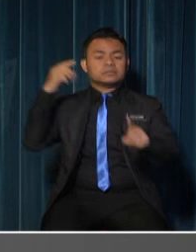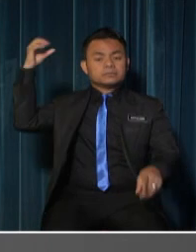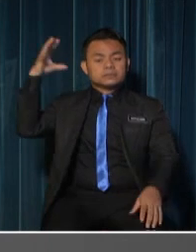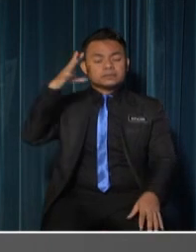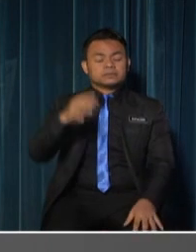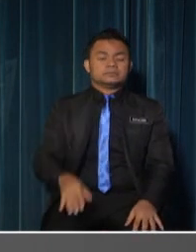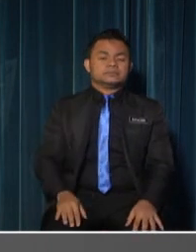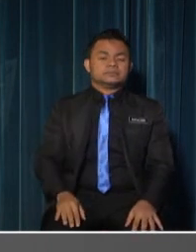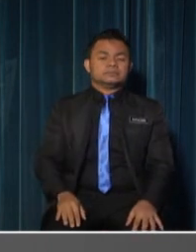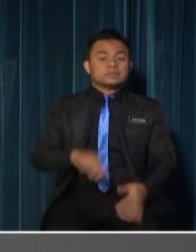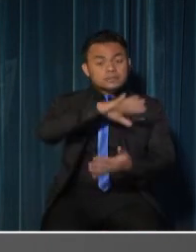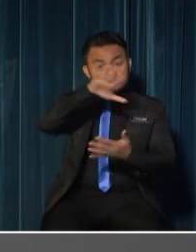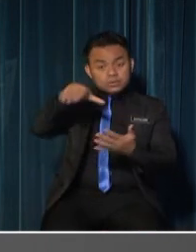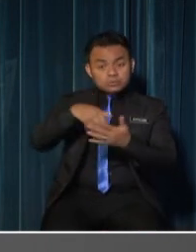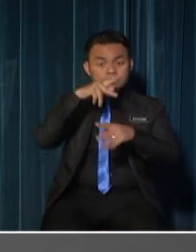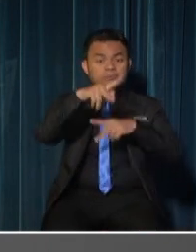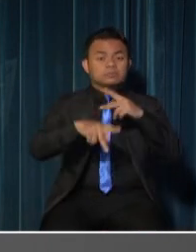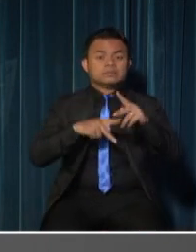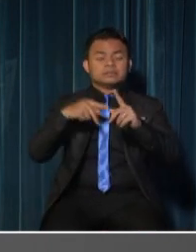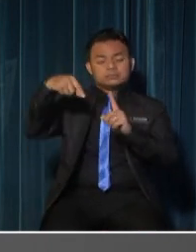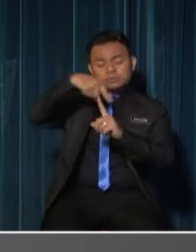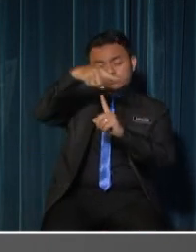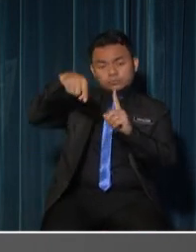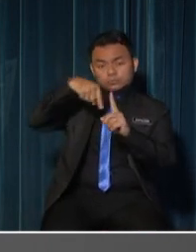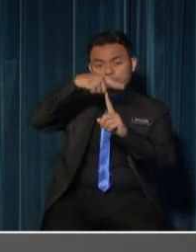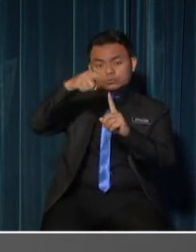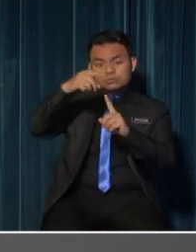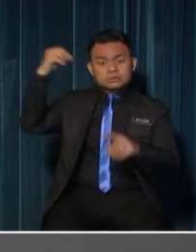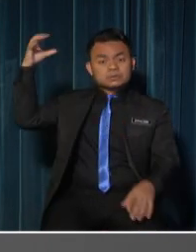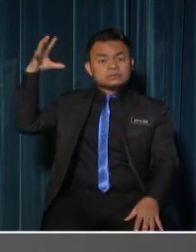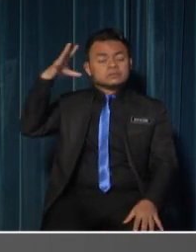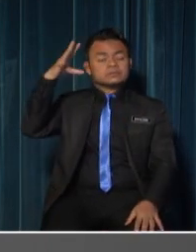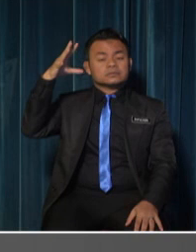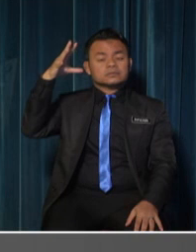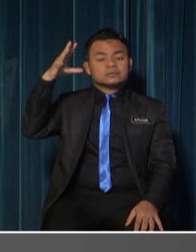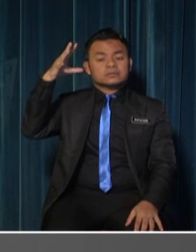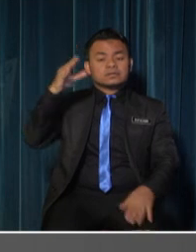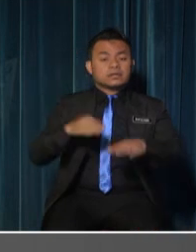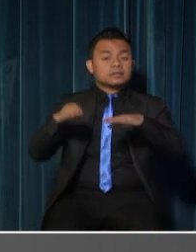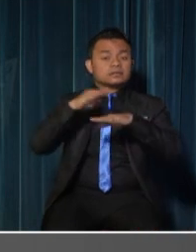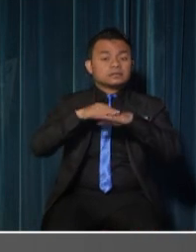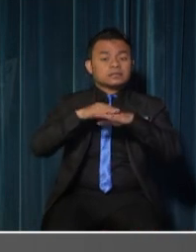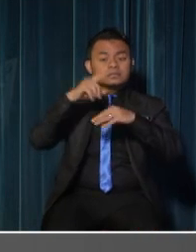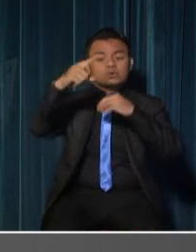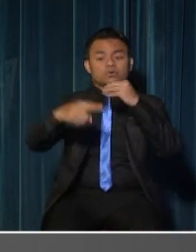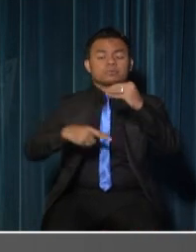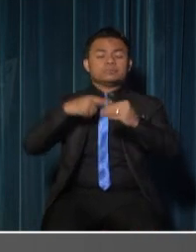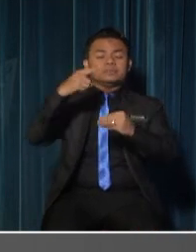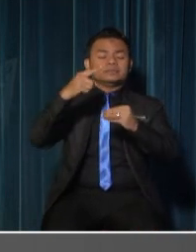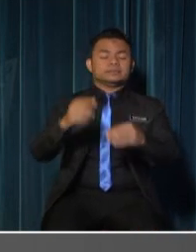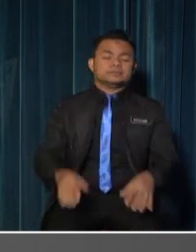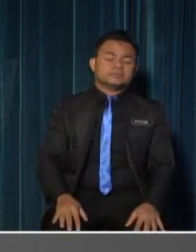All planets revolve around the sun in their orbits. As